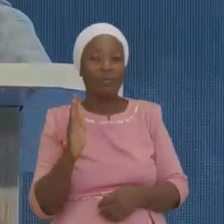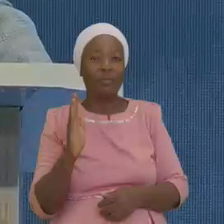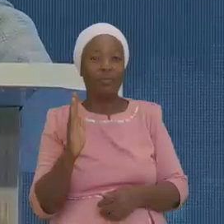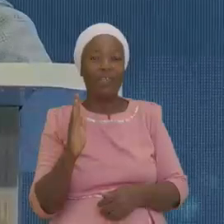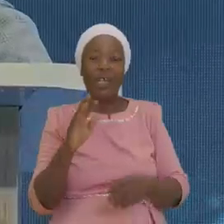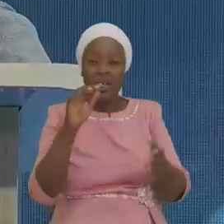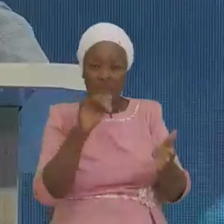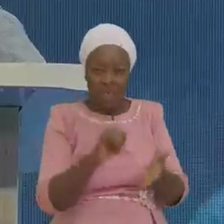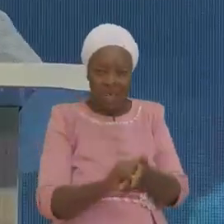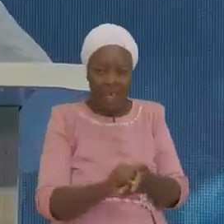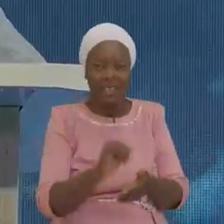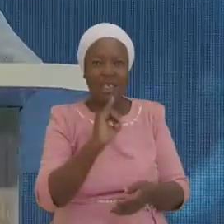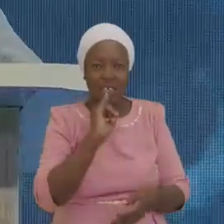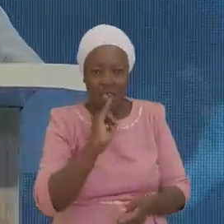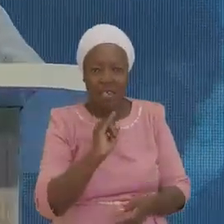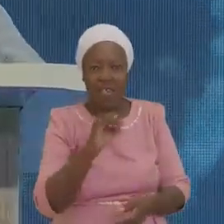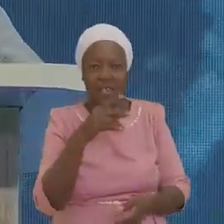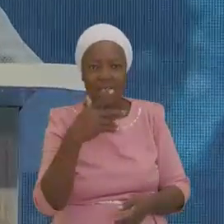That is the pact.